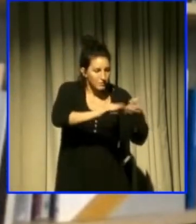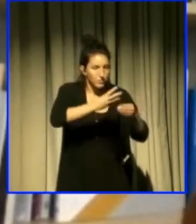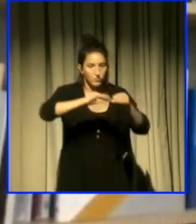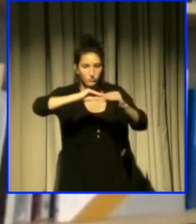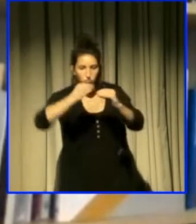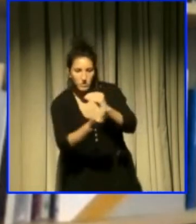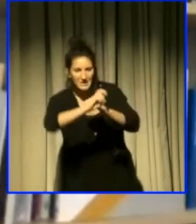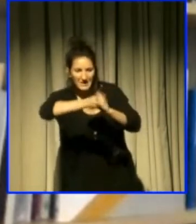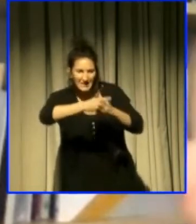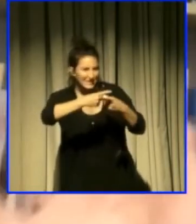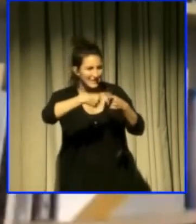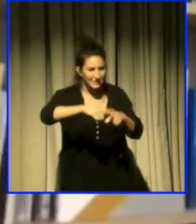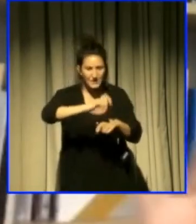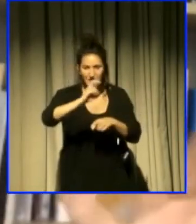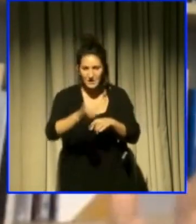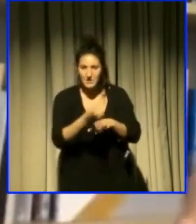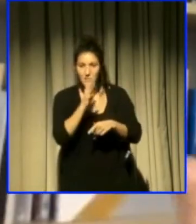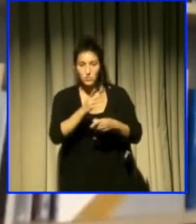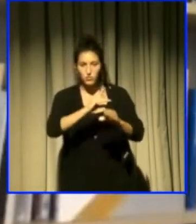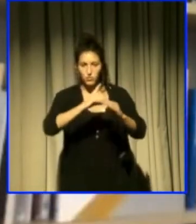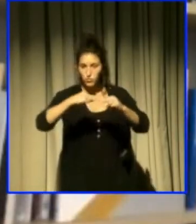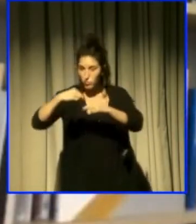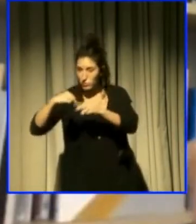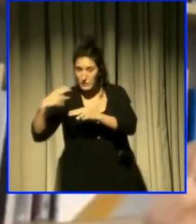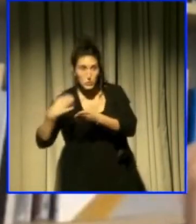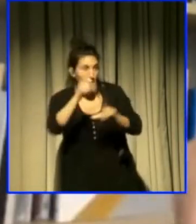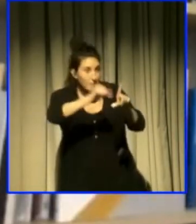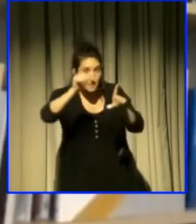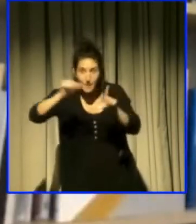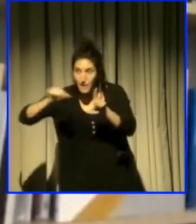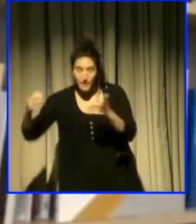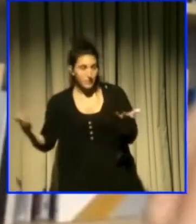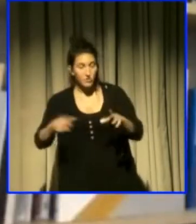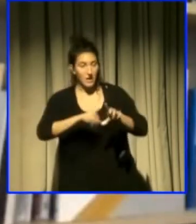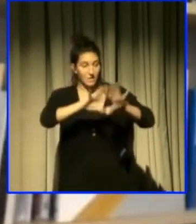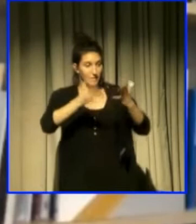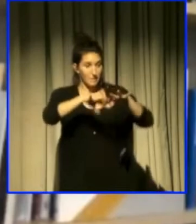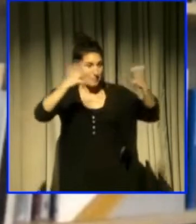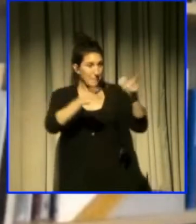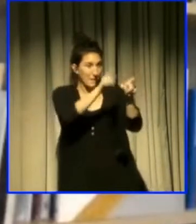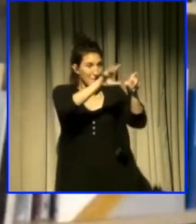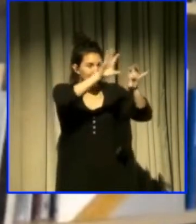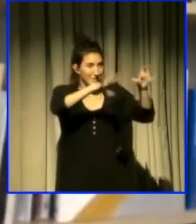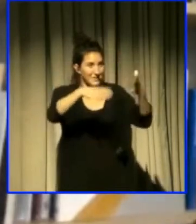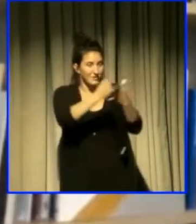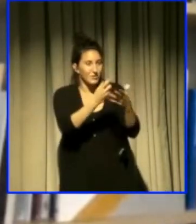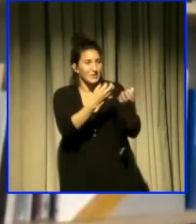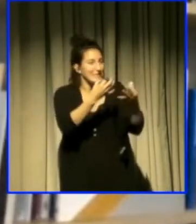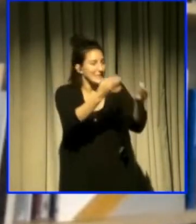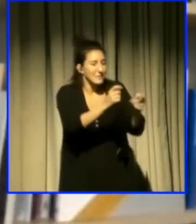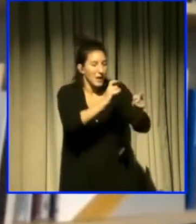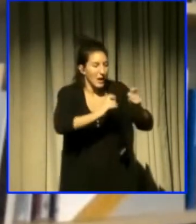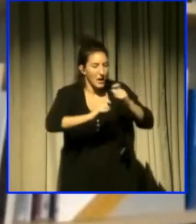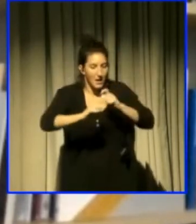documentaries. Everywhere people are leaving signs that they want to have change, or they want to change something, or they want to innovate. And